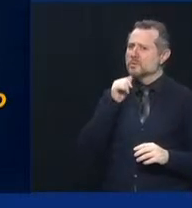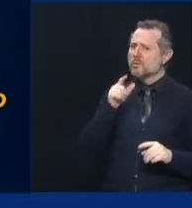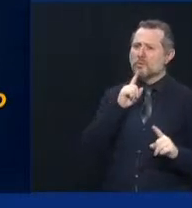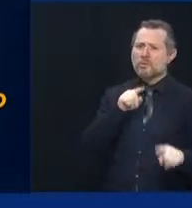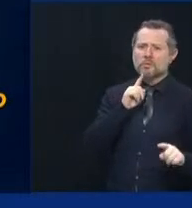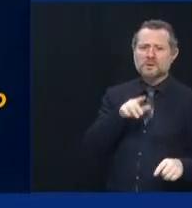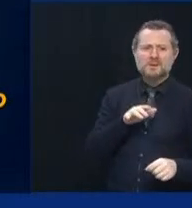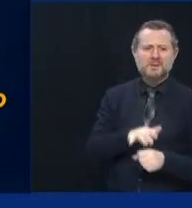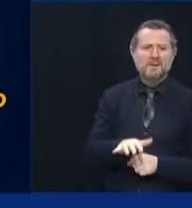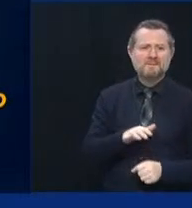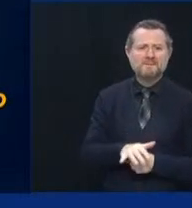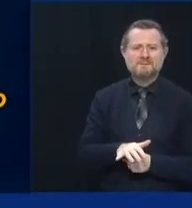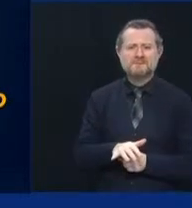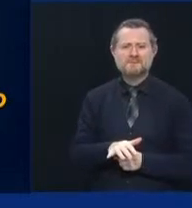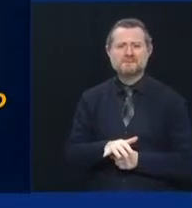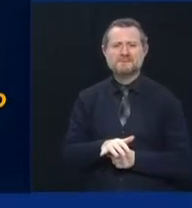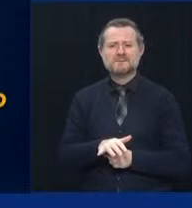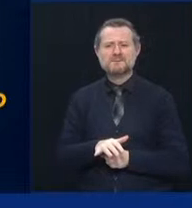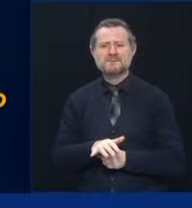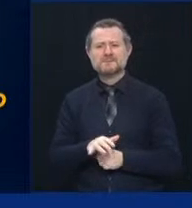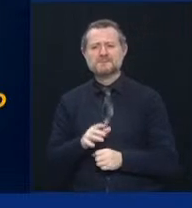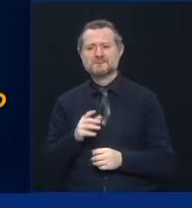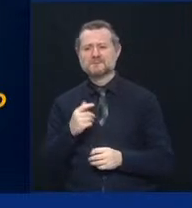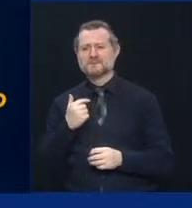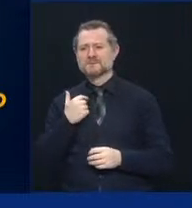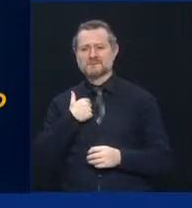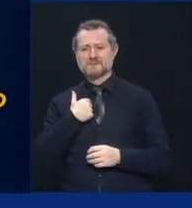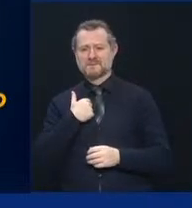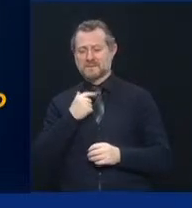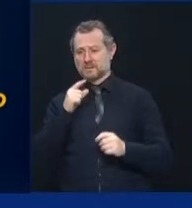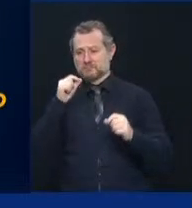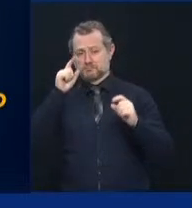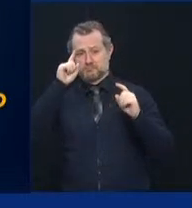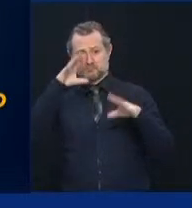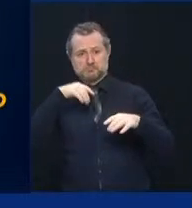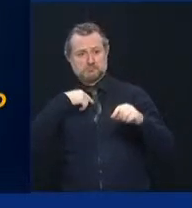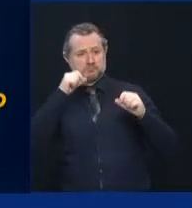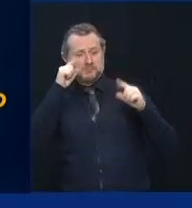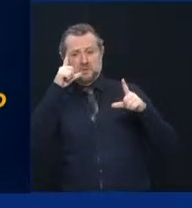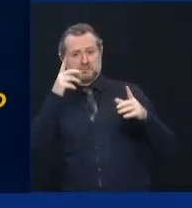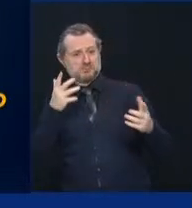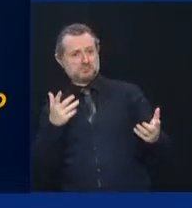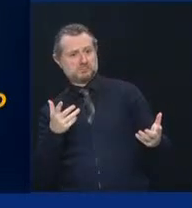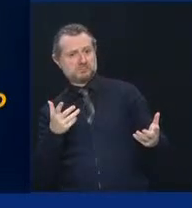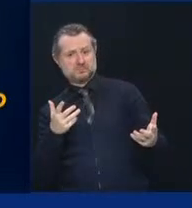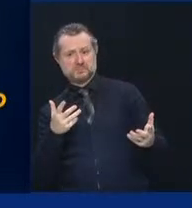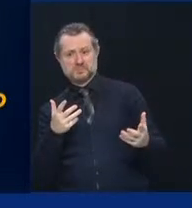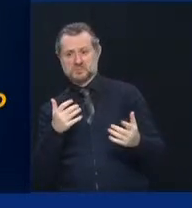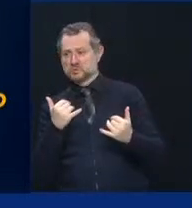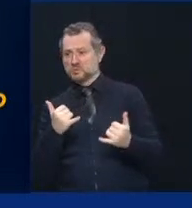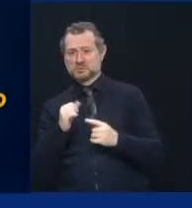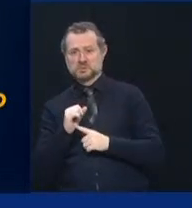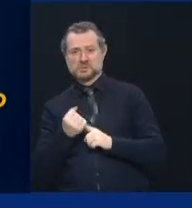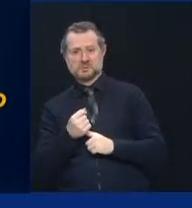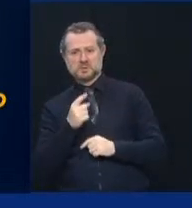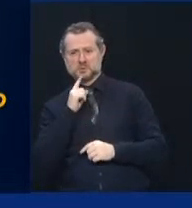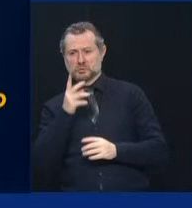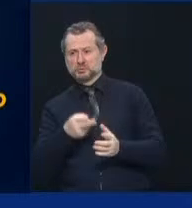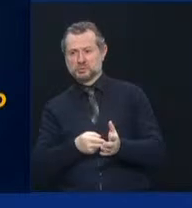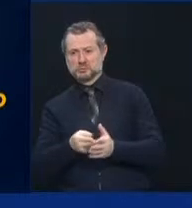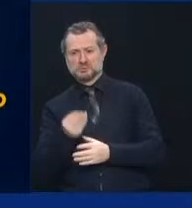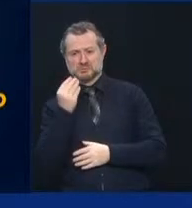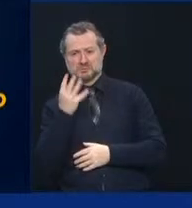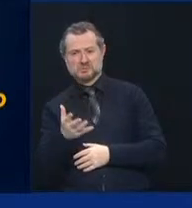staggering. But we are where we are, my friends, and this is not just true in New York. This is every